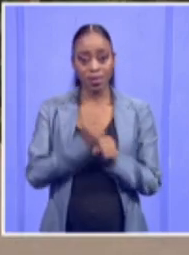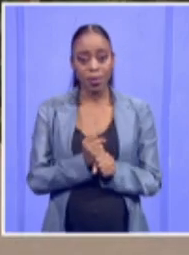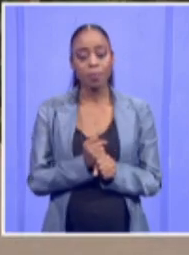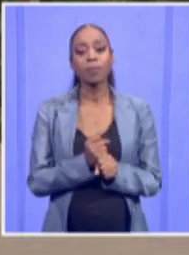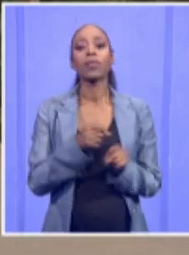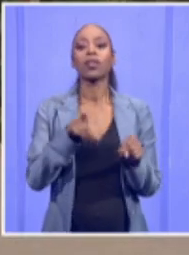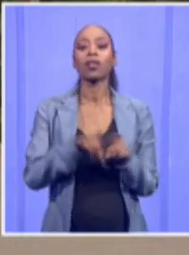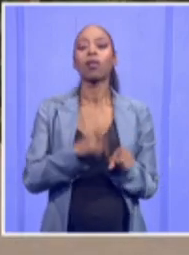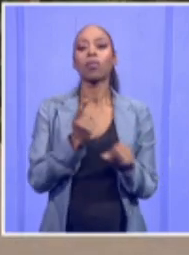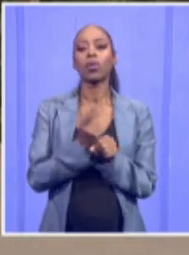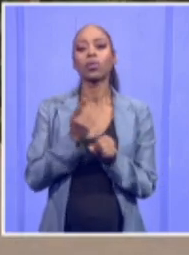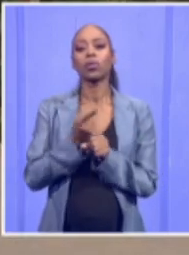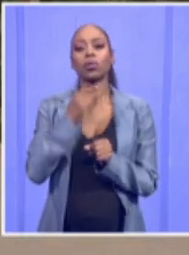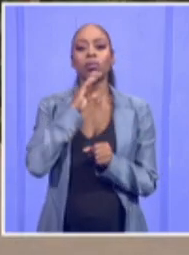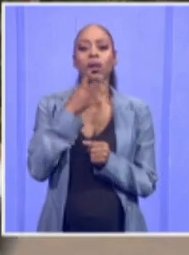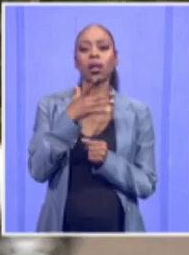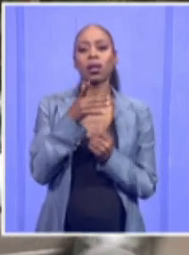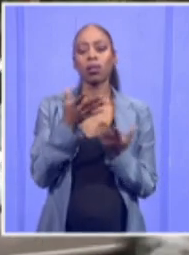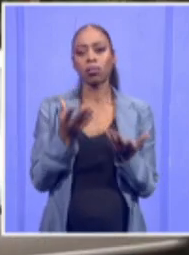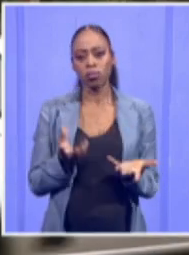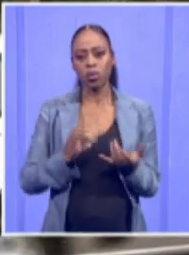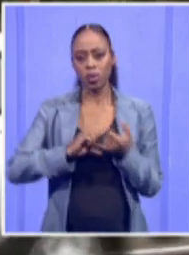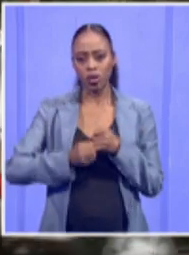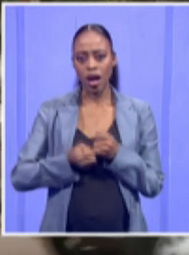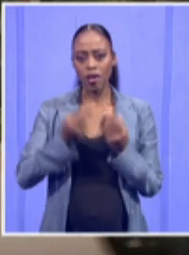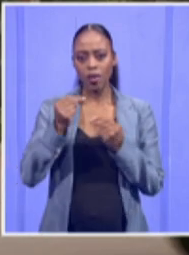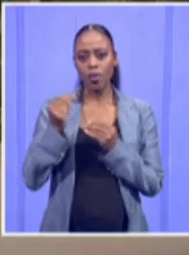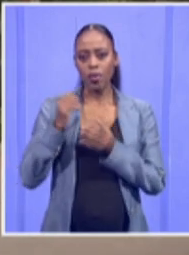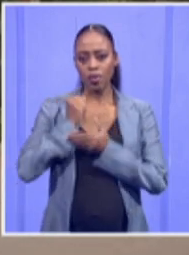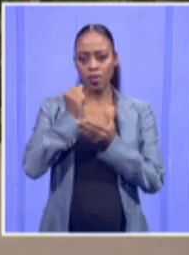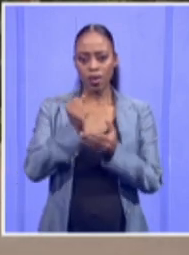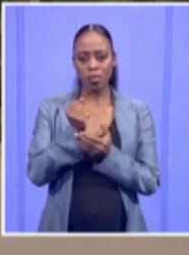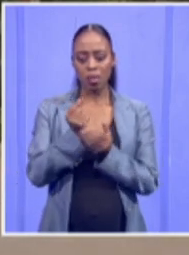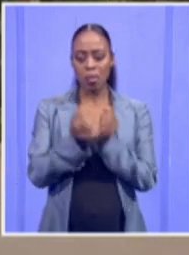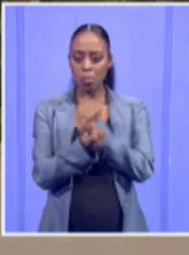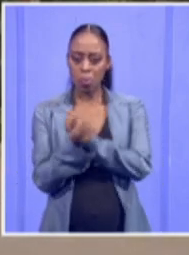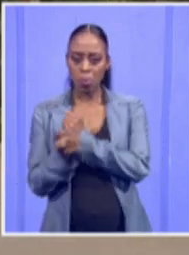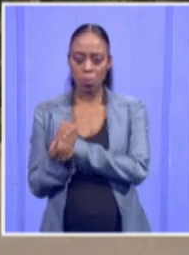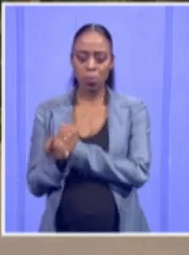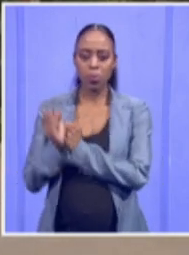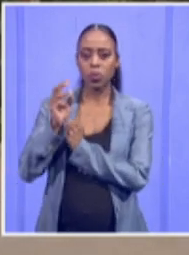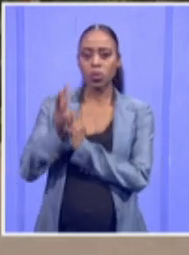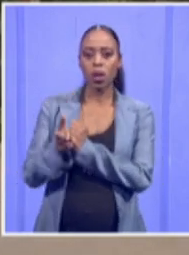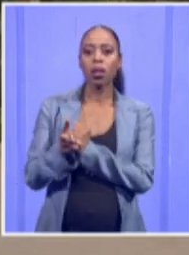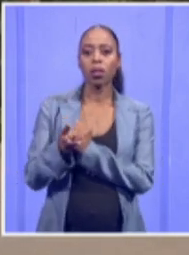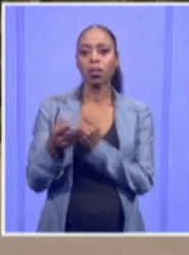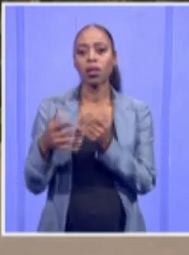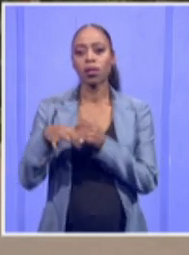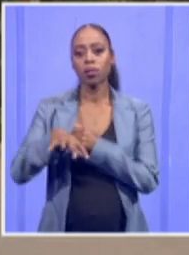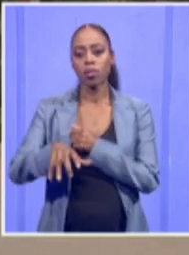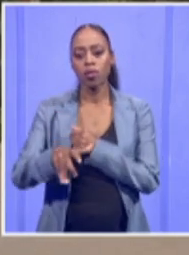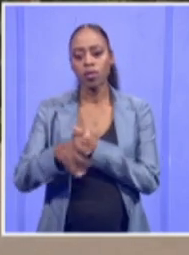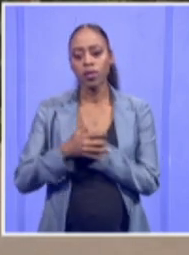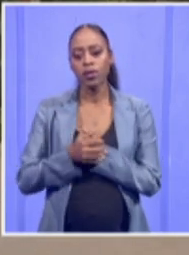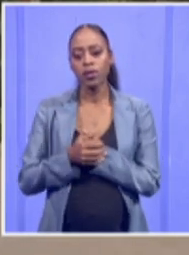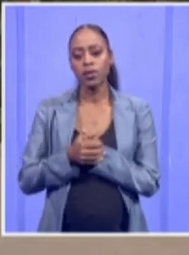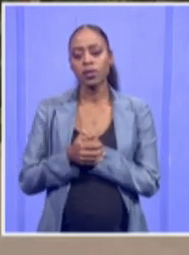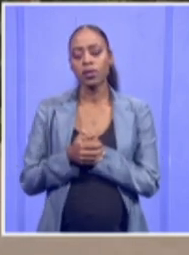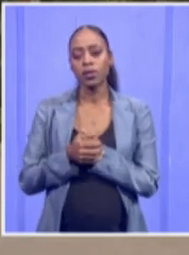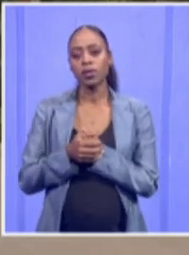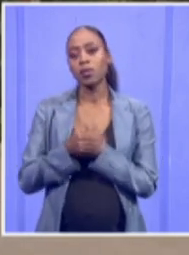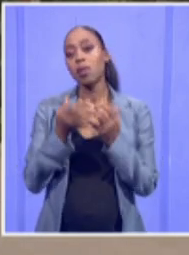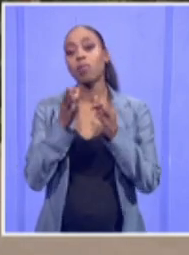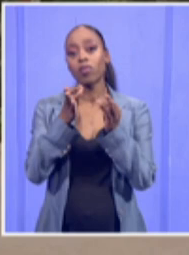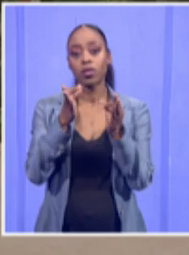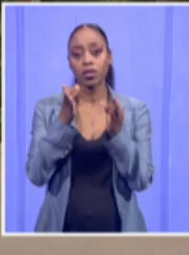and it will also cover new investments that would be coming to the province in the very near